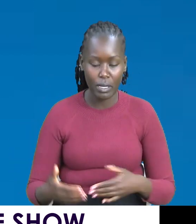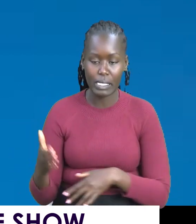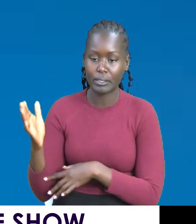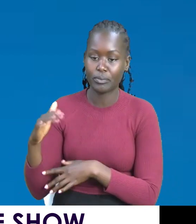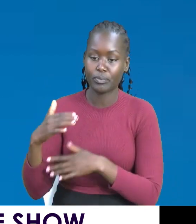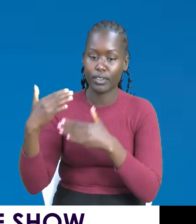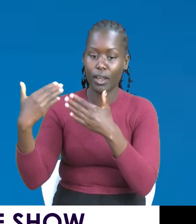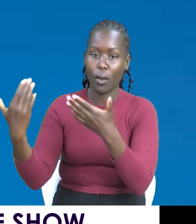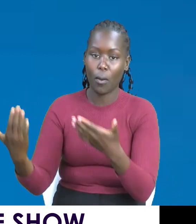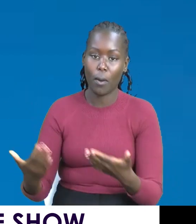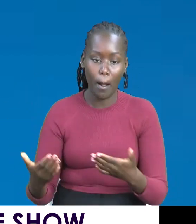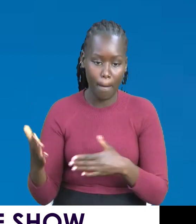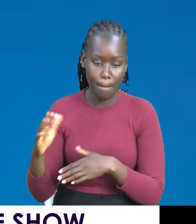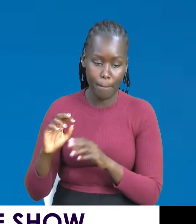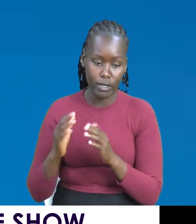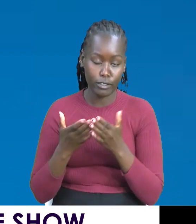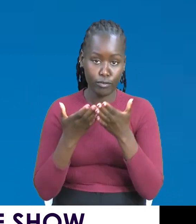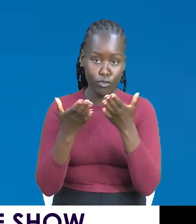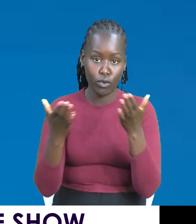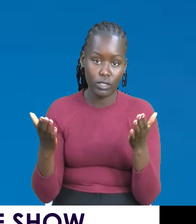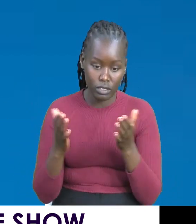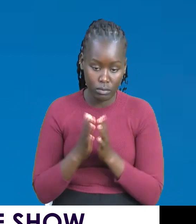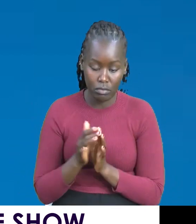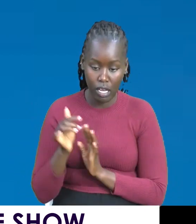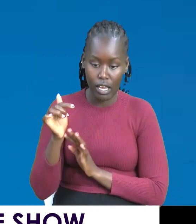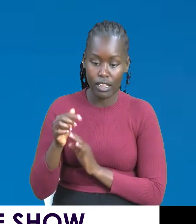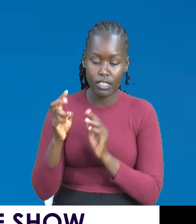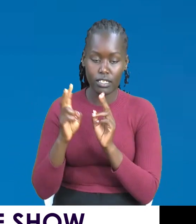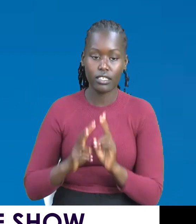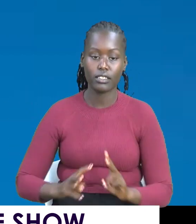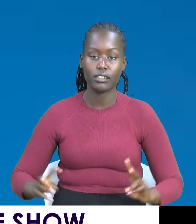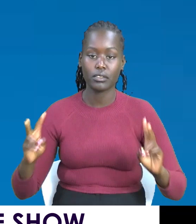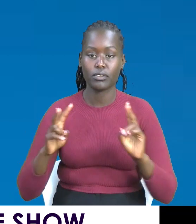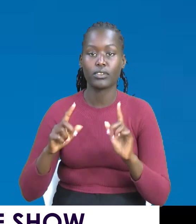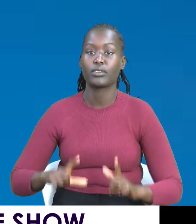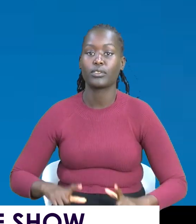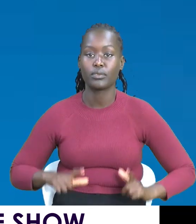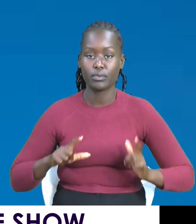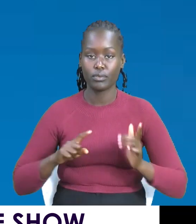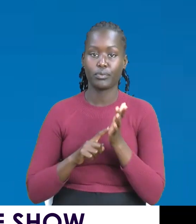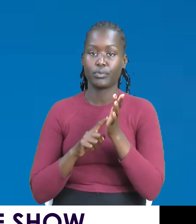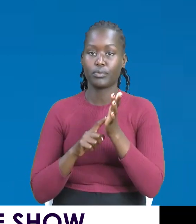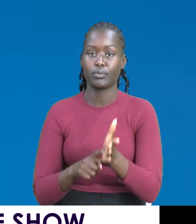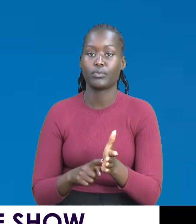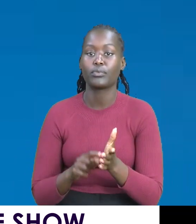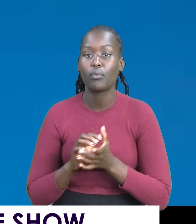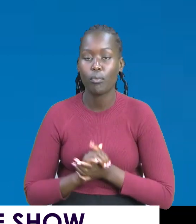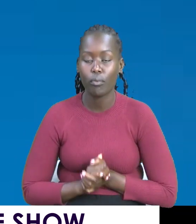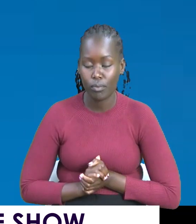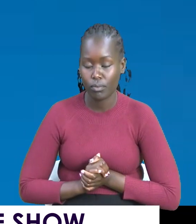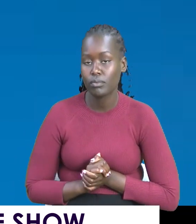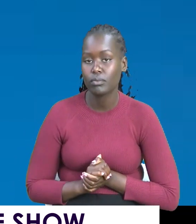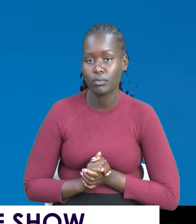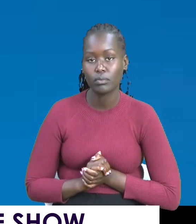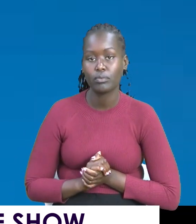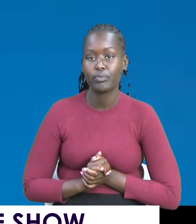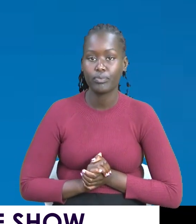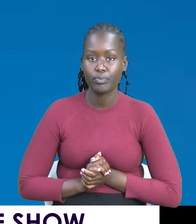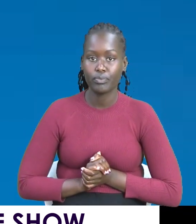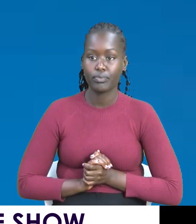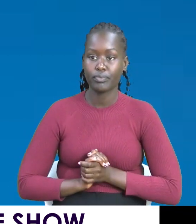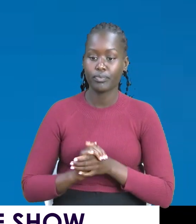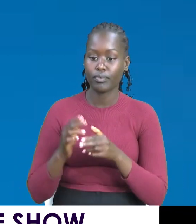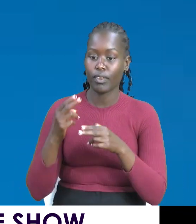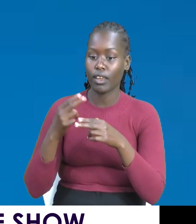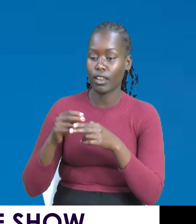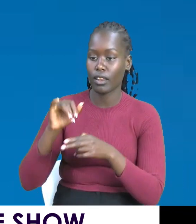Welcome back, viewers. This is the Treasures of Life show. And